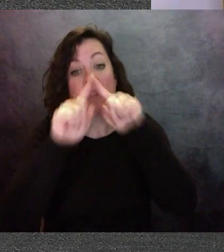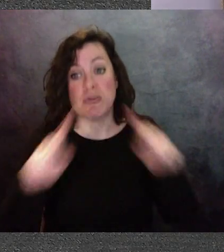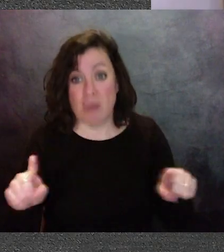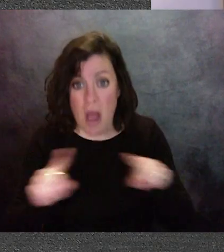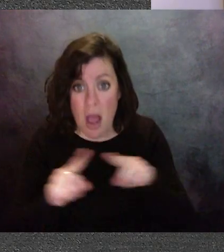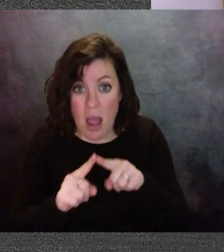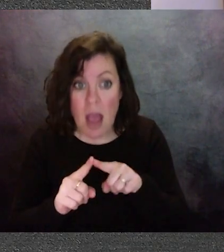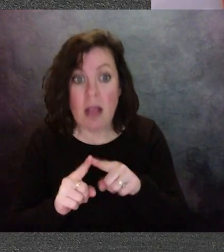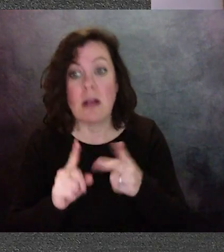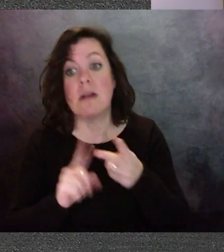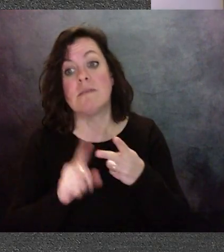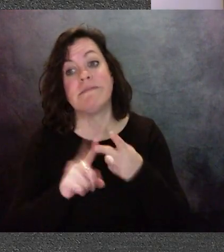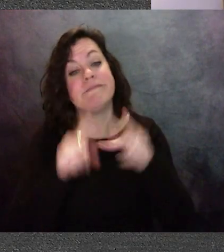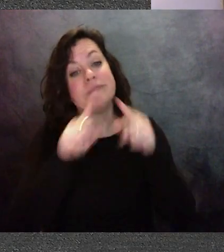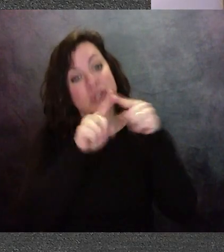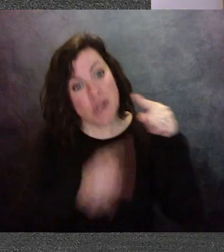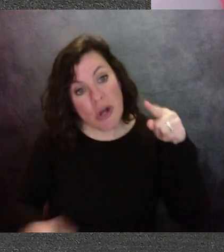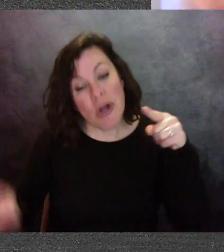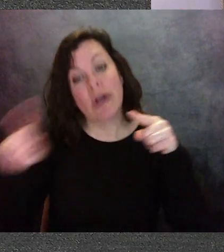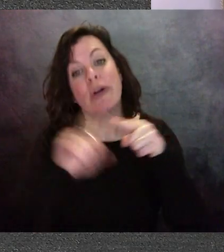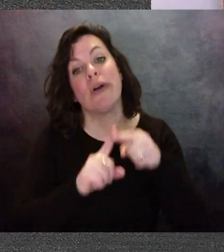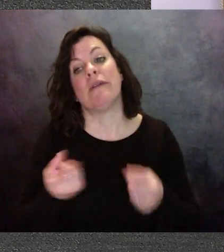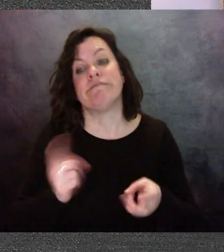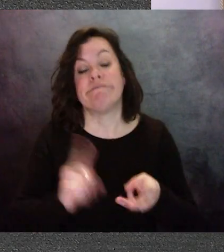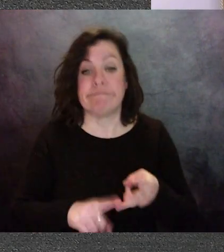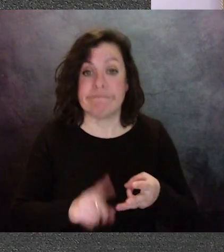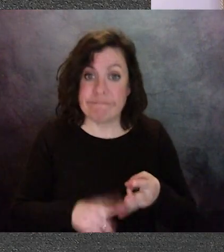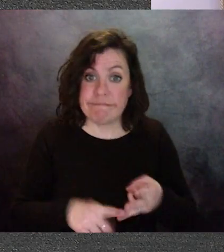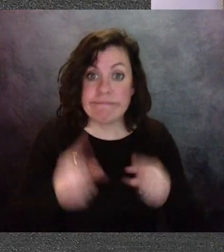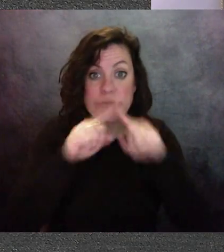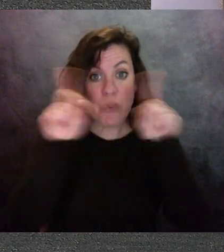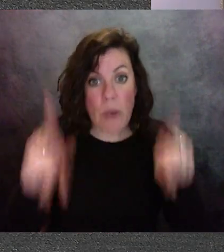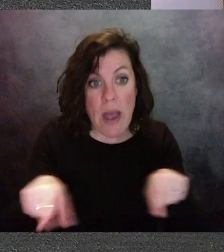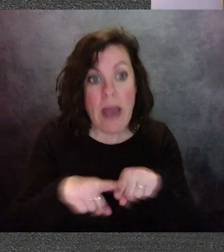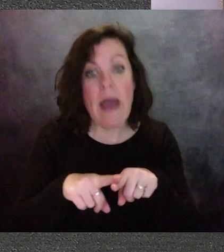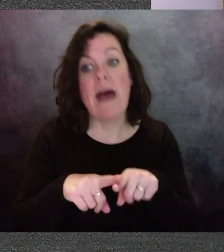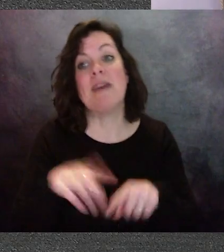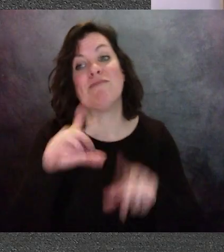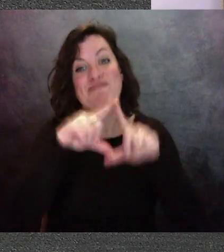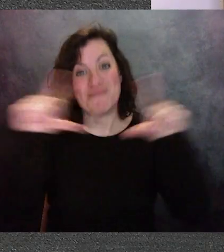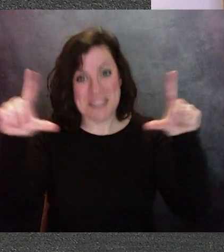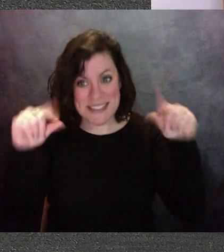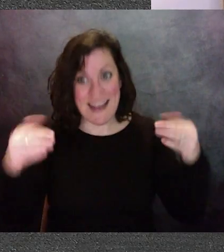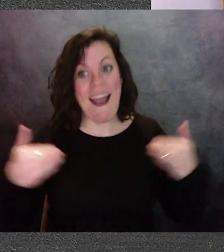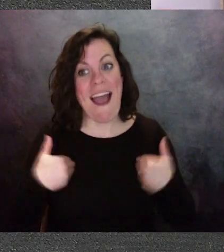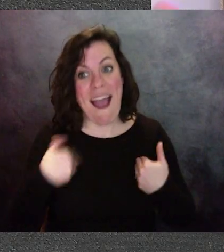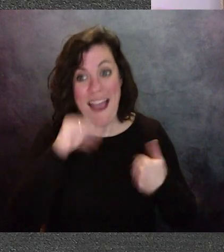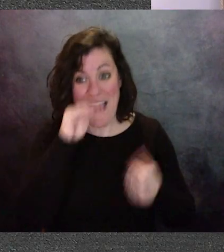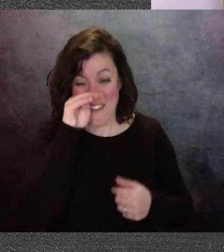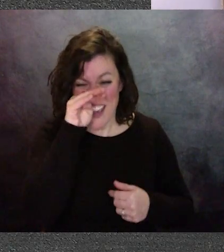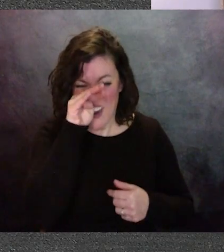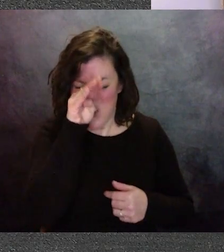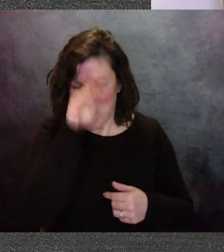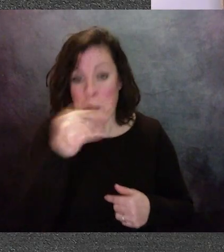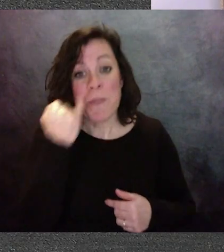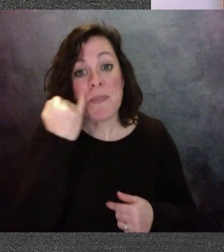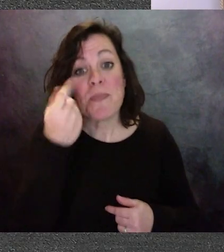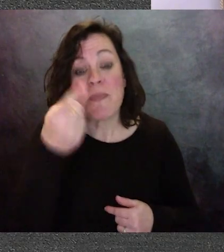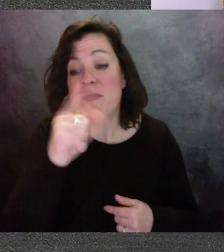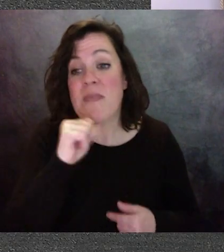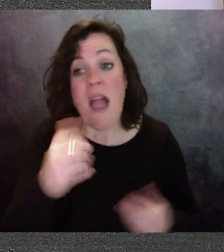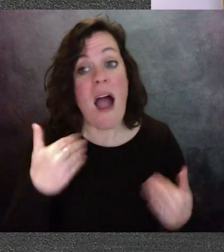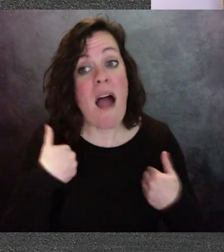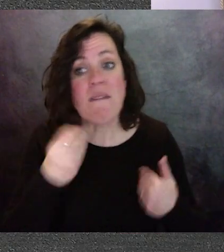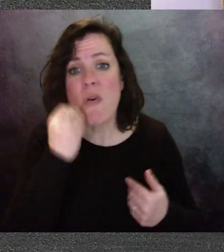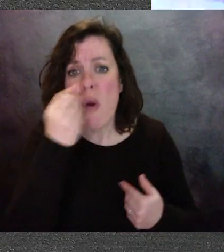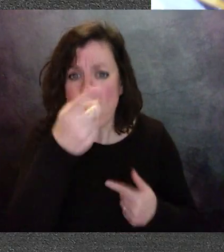our circles, our squares, and our rectangles. Now, if you don't have these little shapes at home, you can easily make them. Just have a grown-up cut them